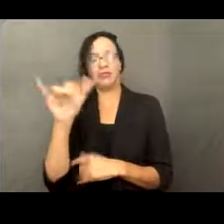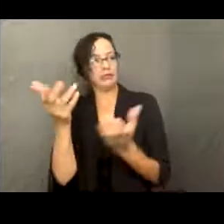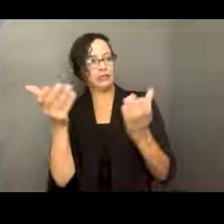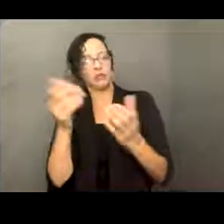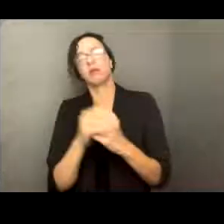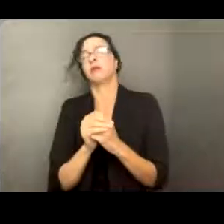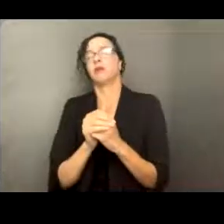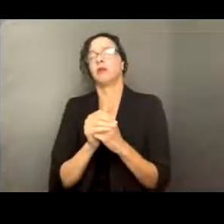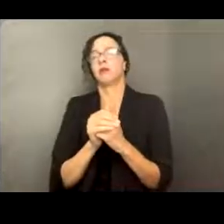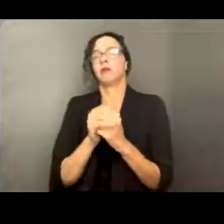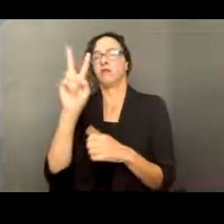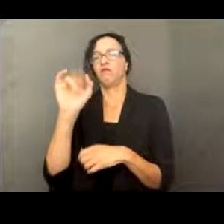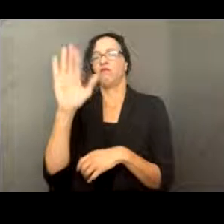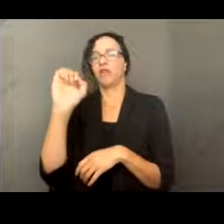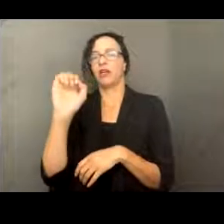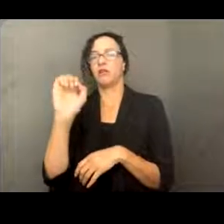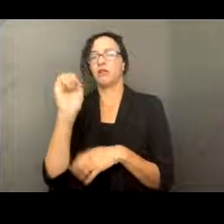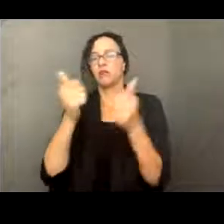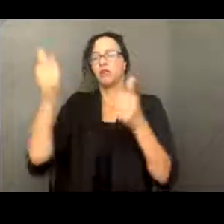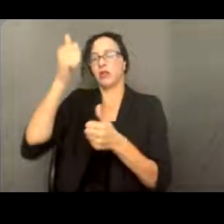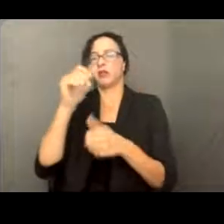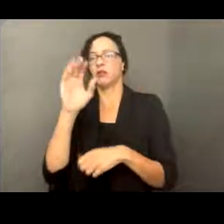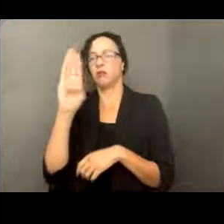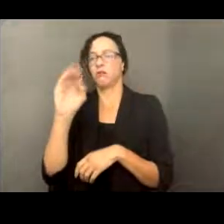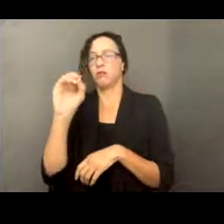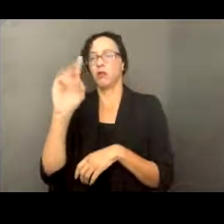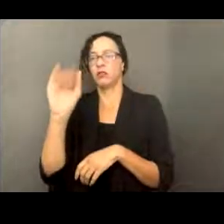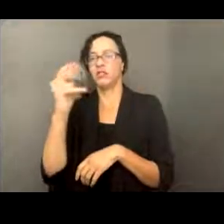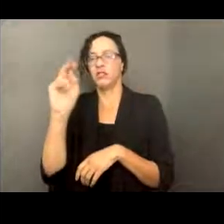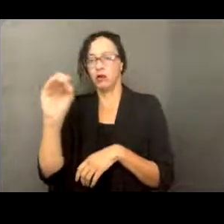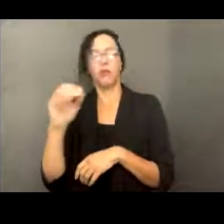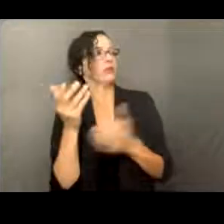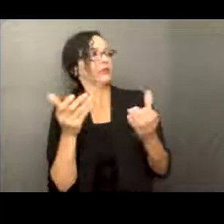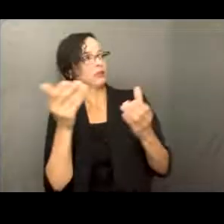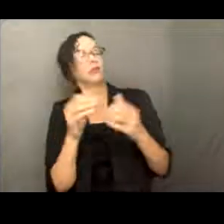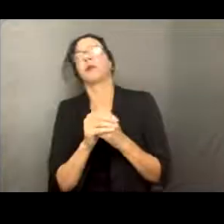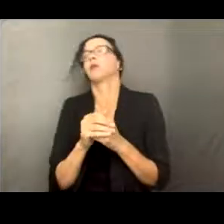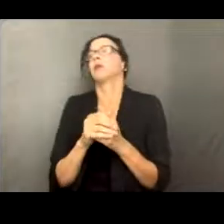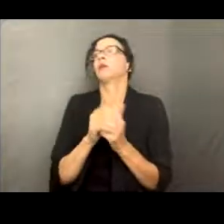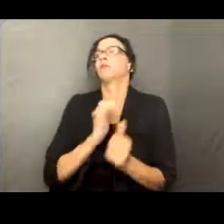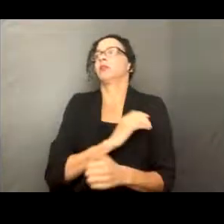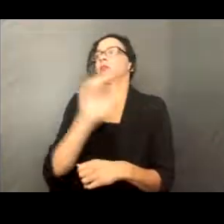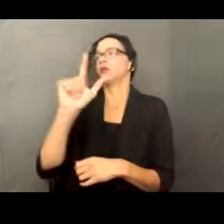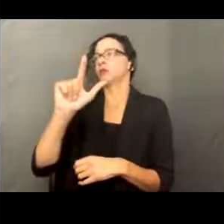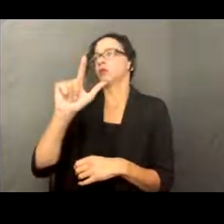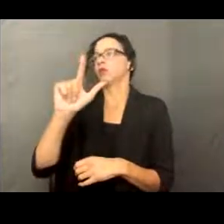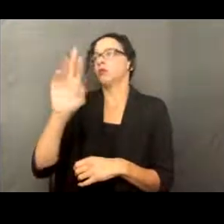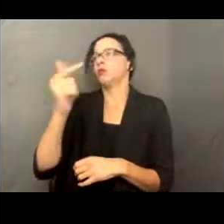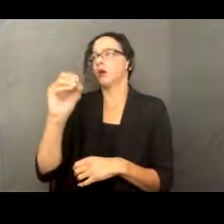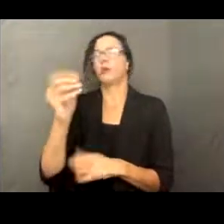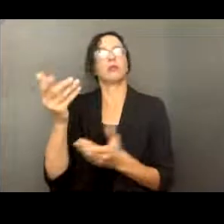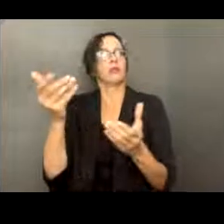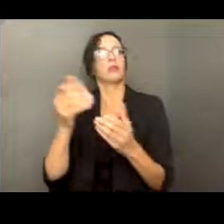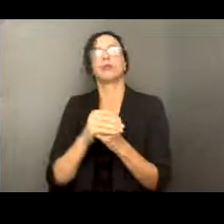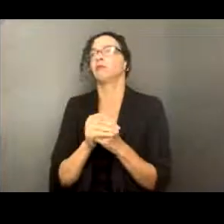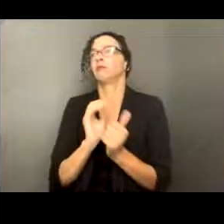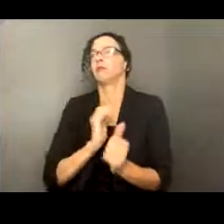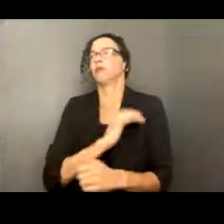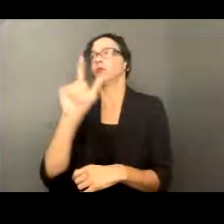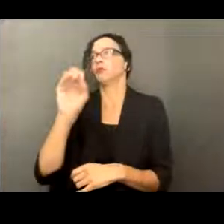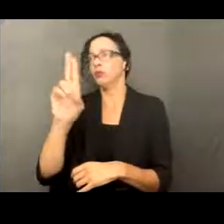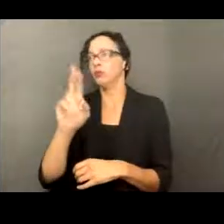Guardino? Present. Commissioner Lugo? Present. Commissioner Liu? Here. Commissioner Martinez?